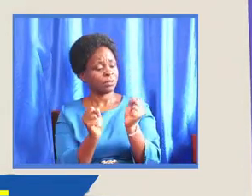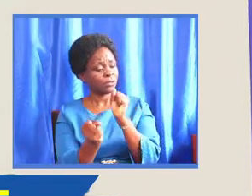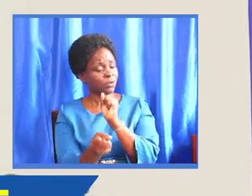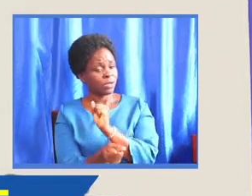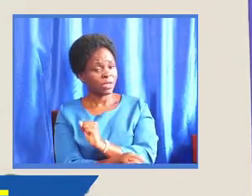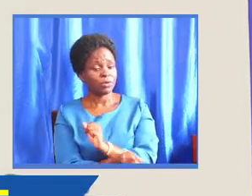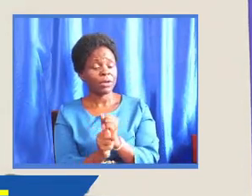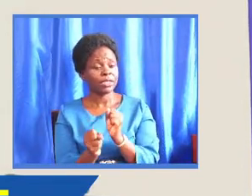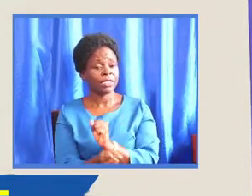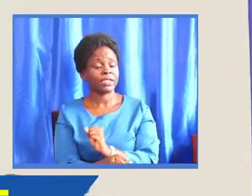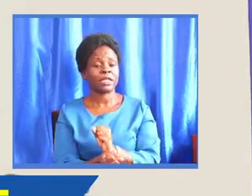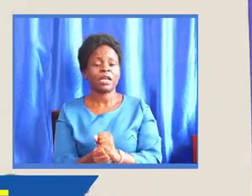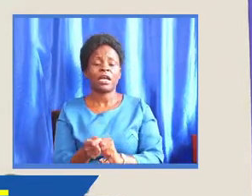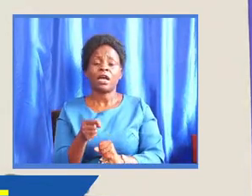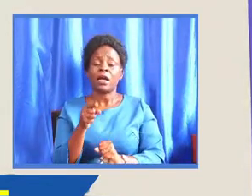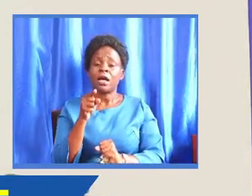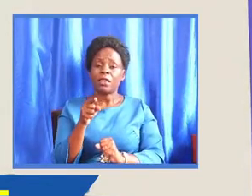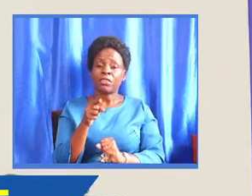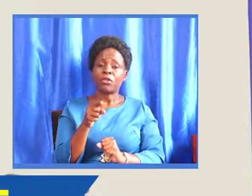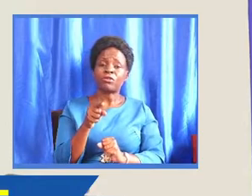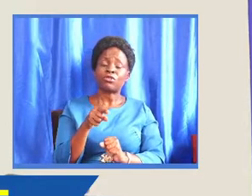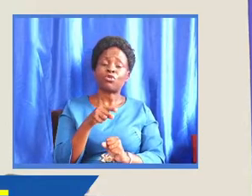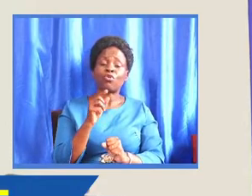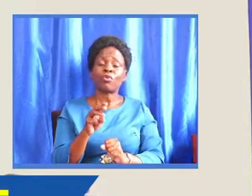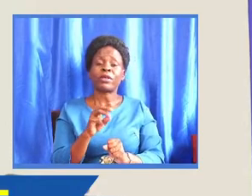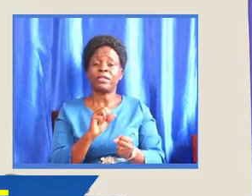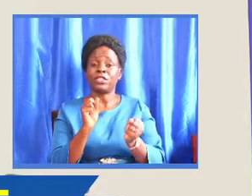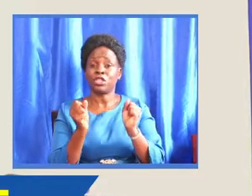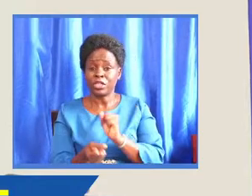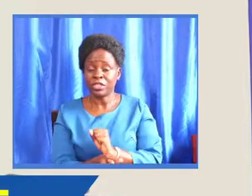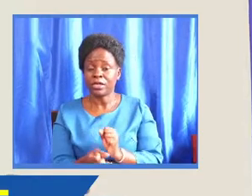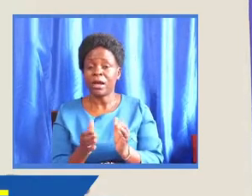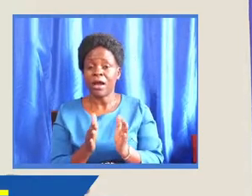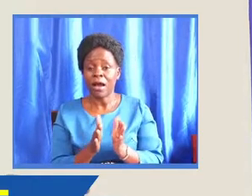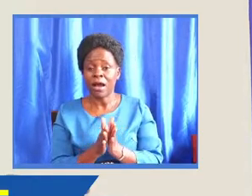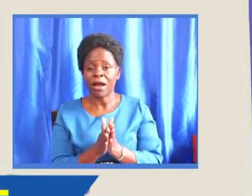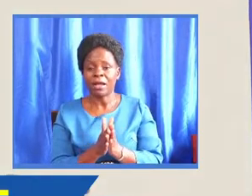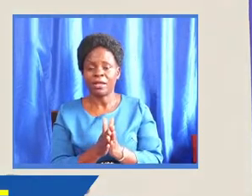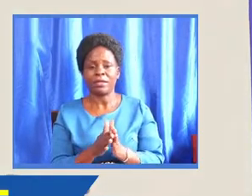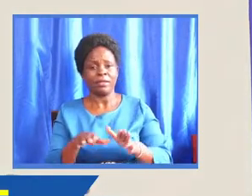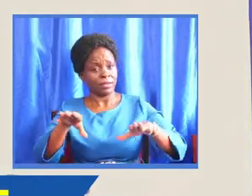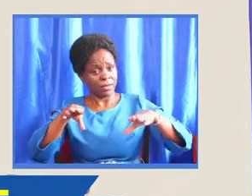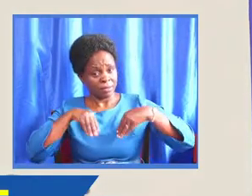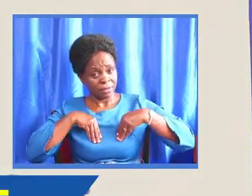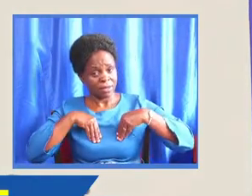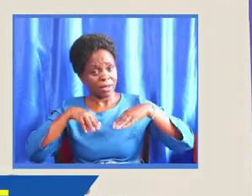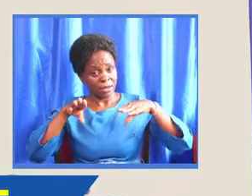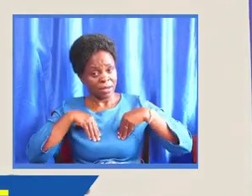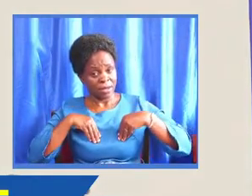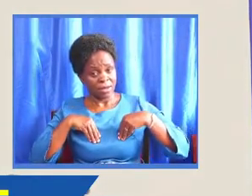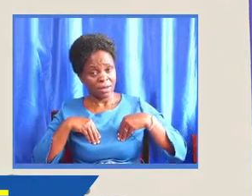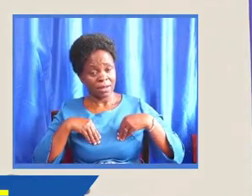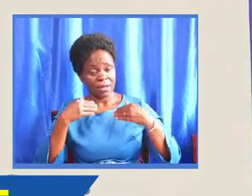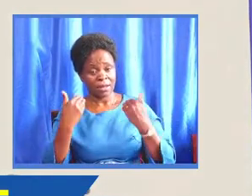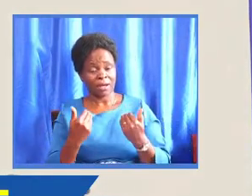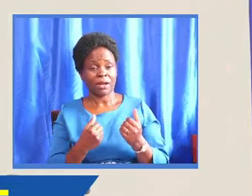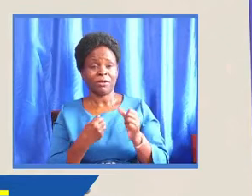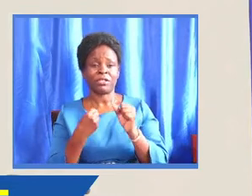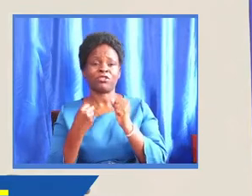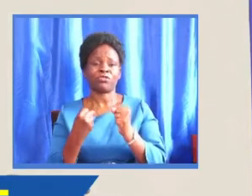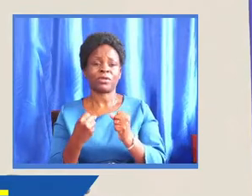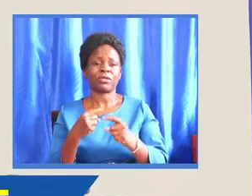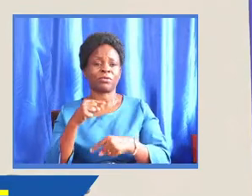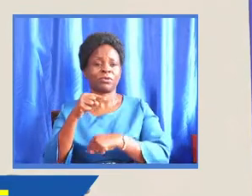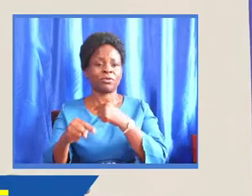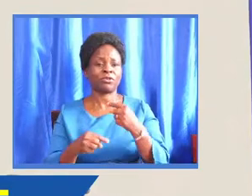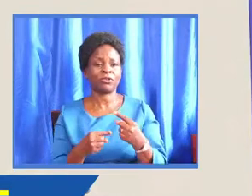trends, and those who will change and embrace the current trends, of course, will thrive. So